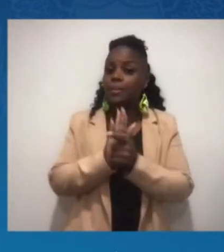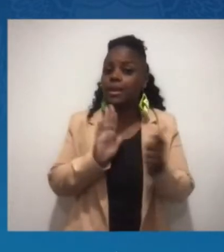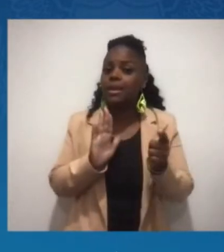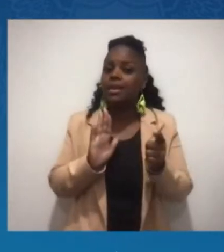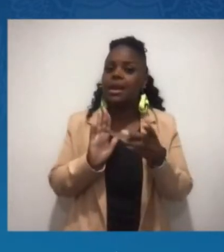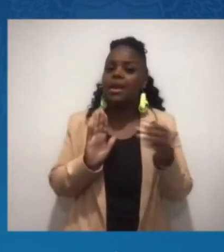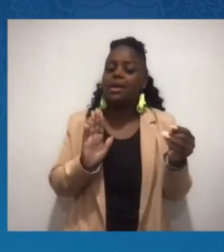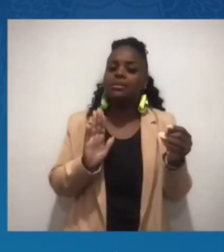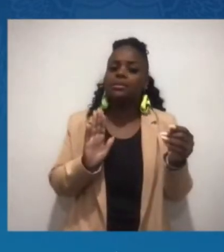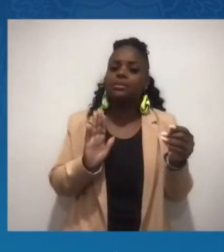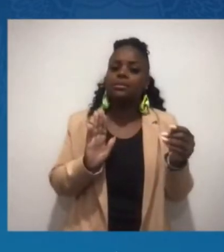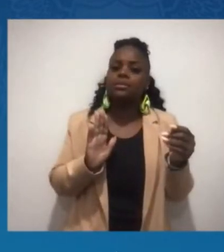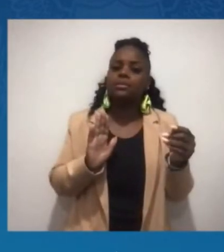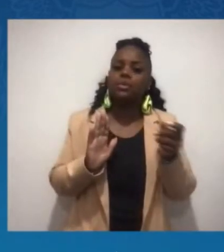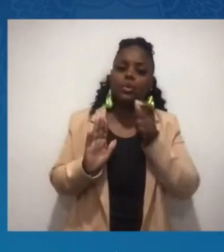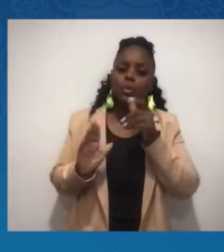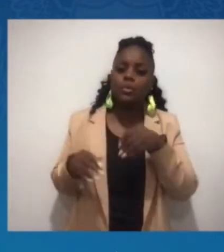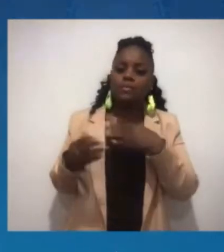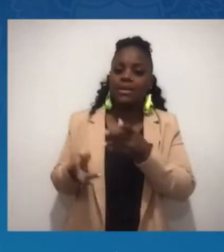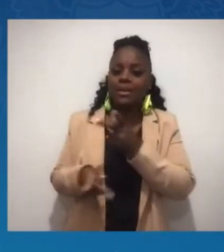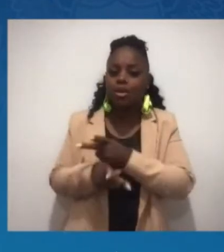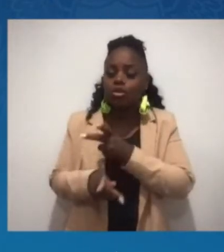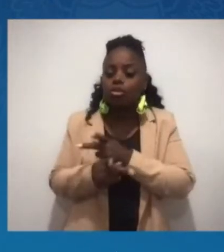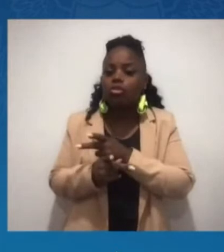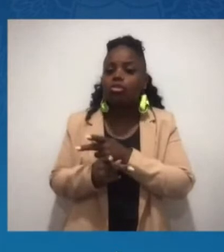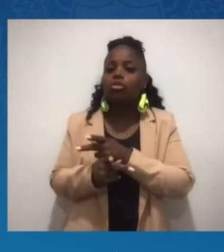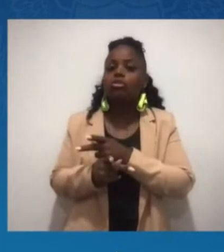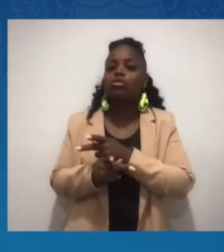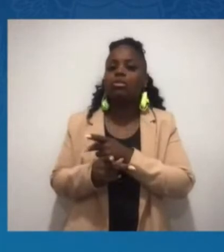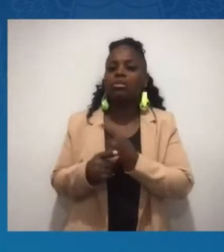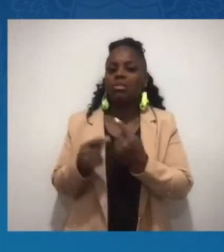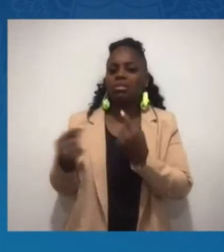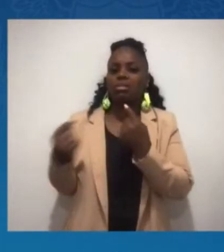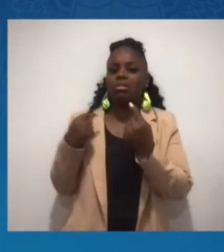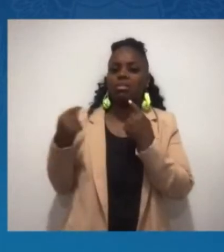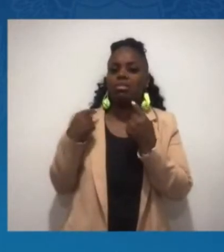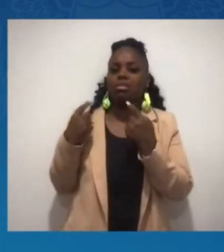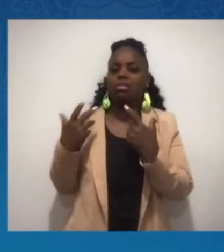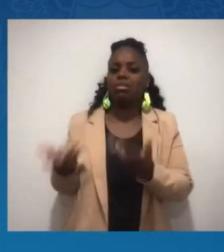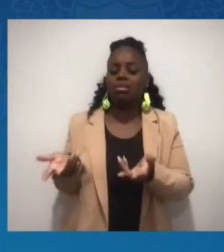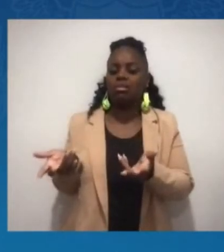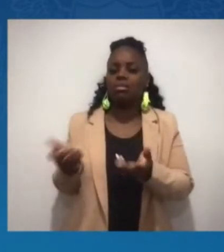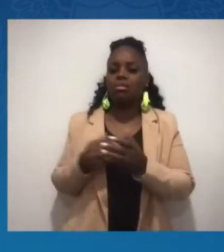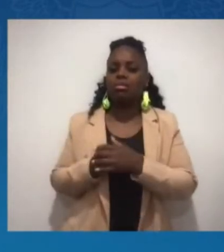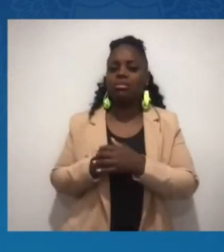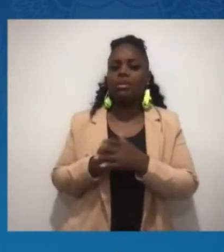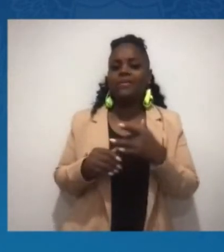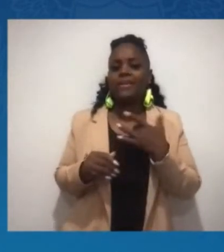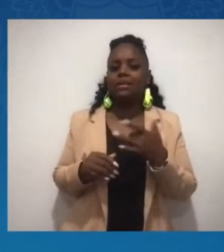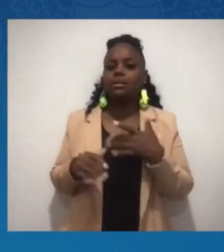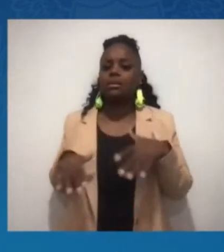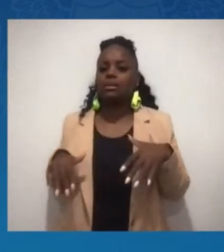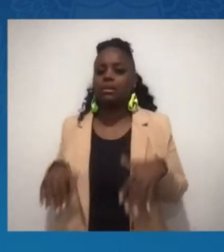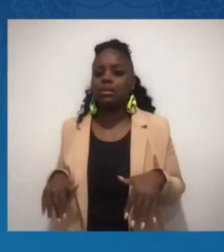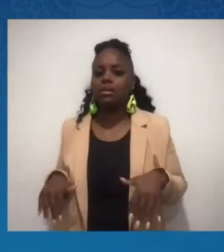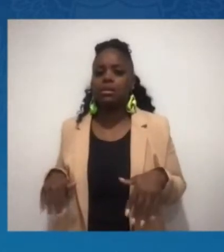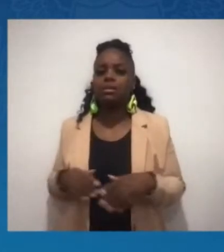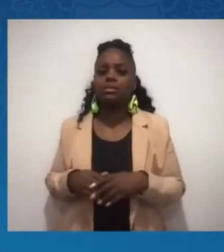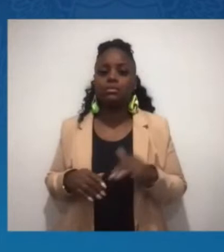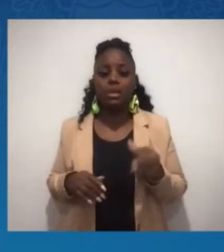to participate in federal programs. What keeps you feeling optimistic and hopeful about the future of abortion access in this